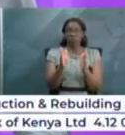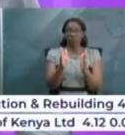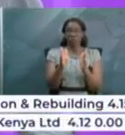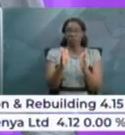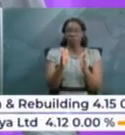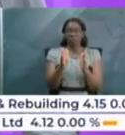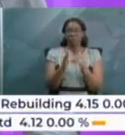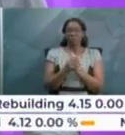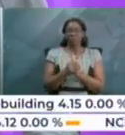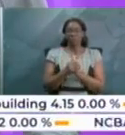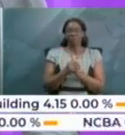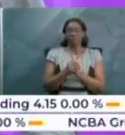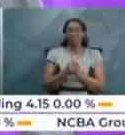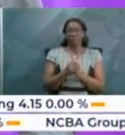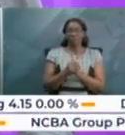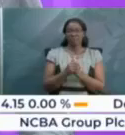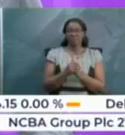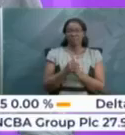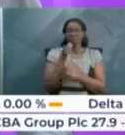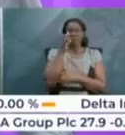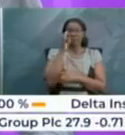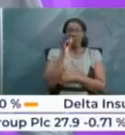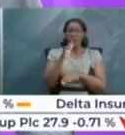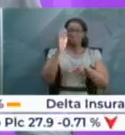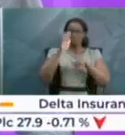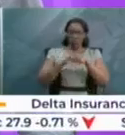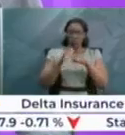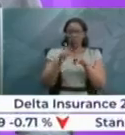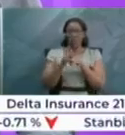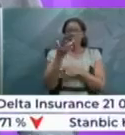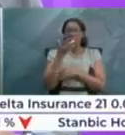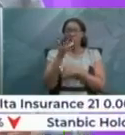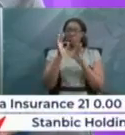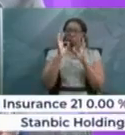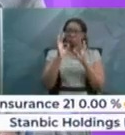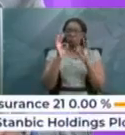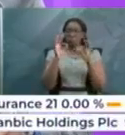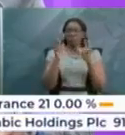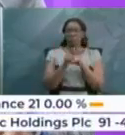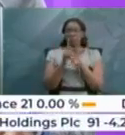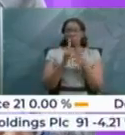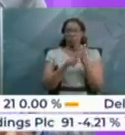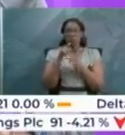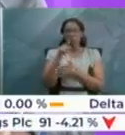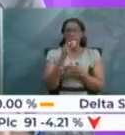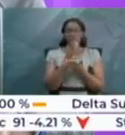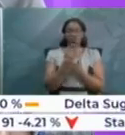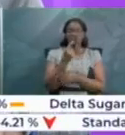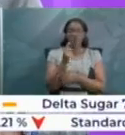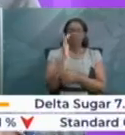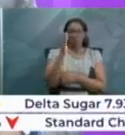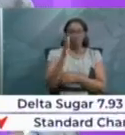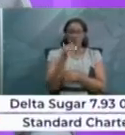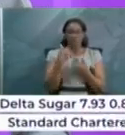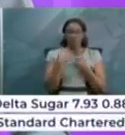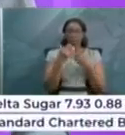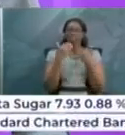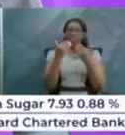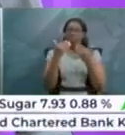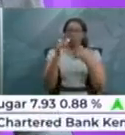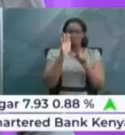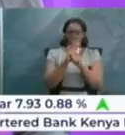the time. The fruits were good and tasty and much of what you actually said they would be. Thank you so